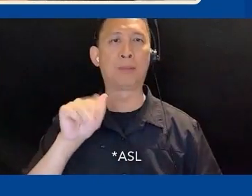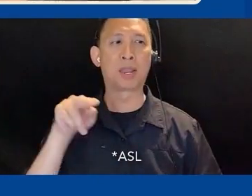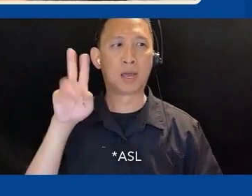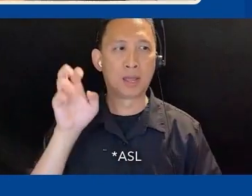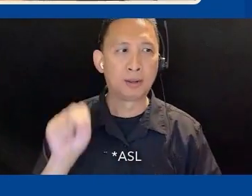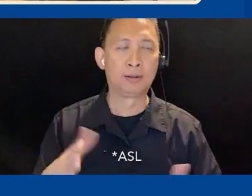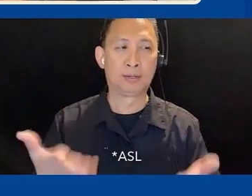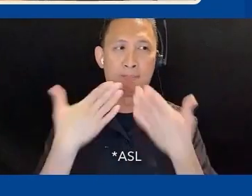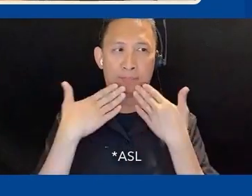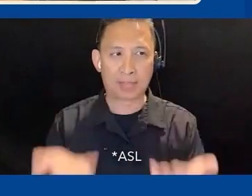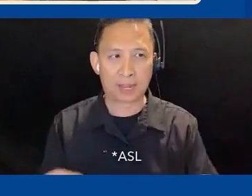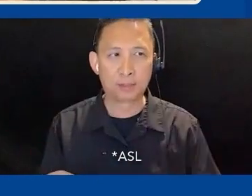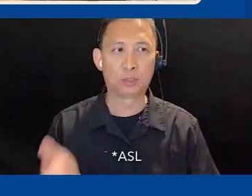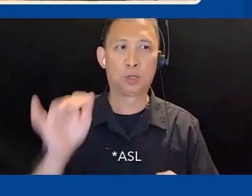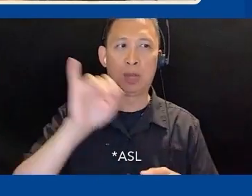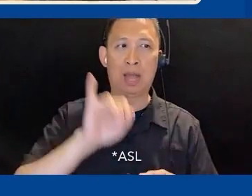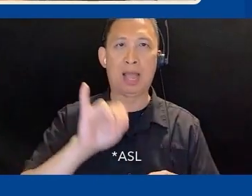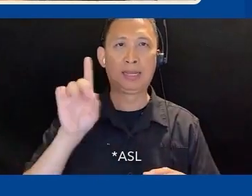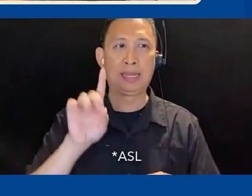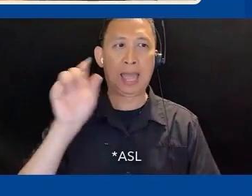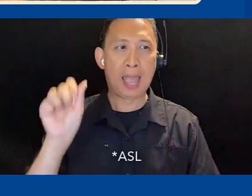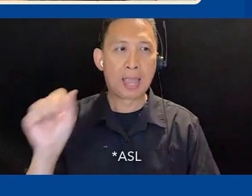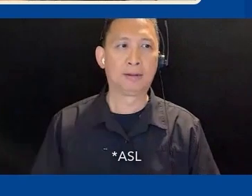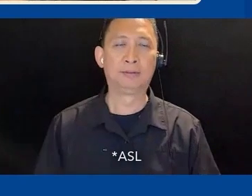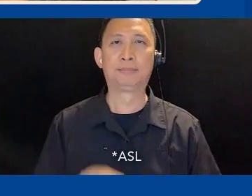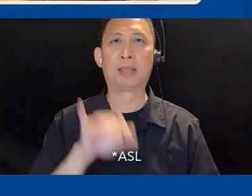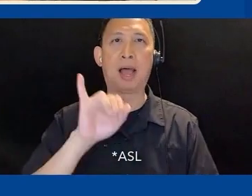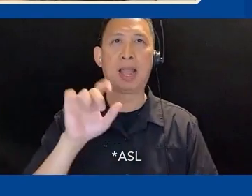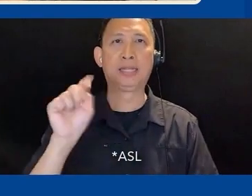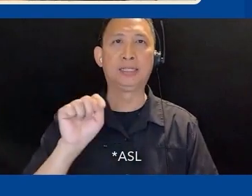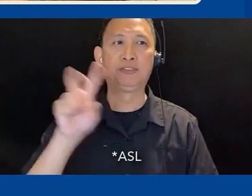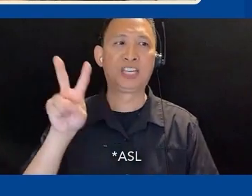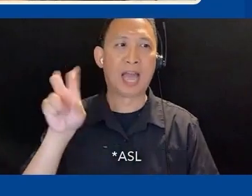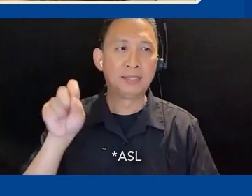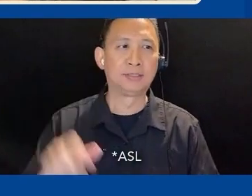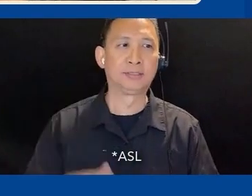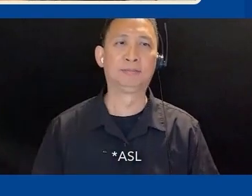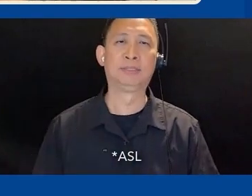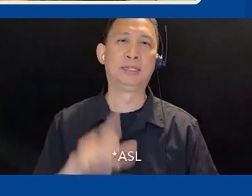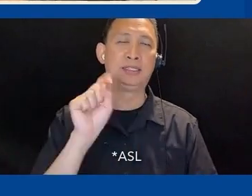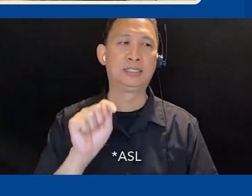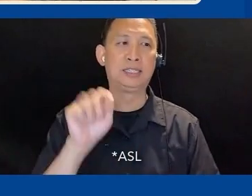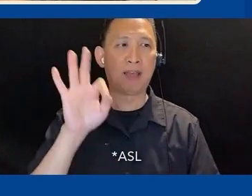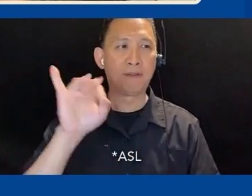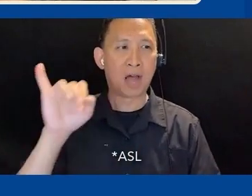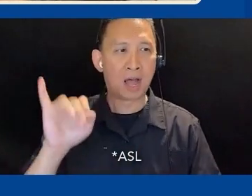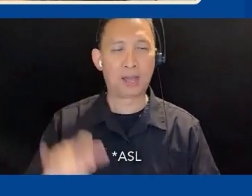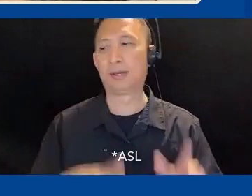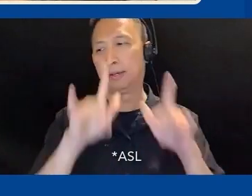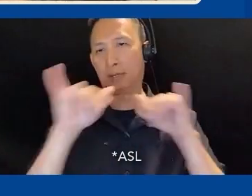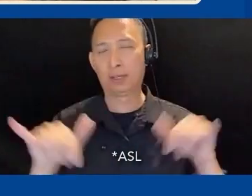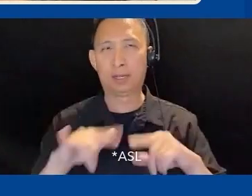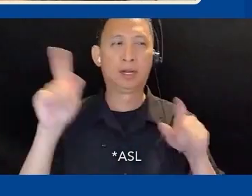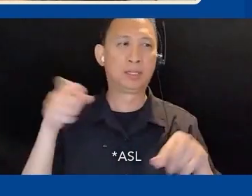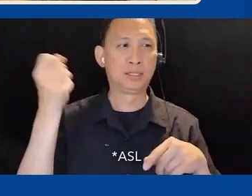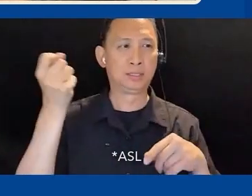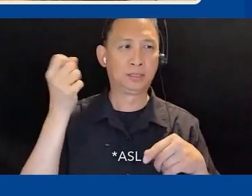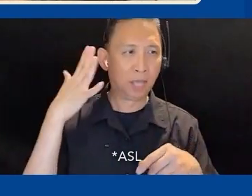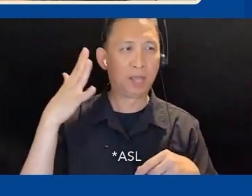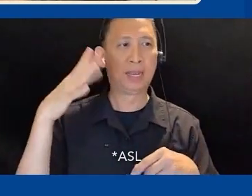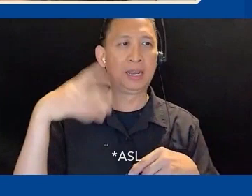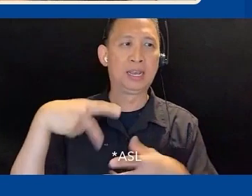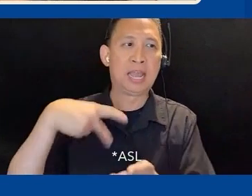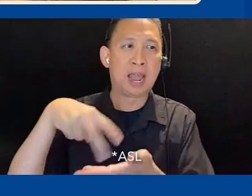TFI, Sundance, and recently was awarded first prize in the Docs in Progress program at the Thessaloniki Documentary Film